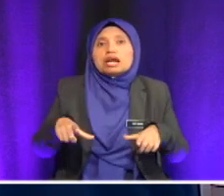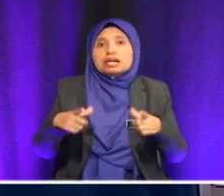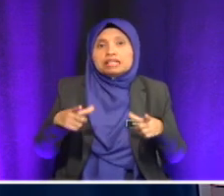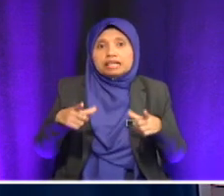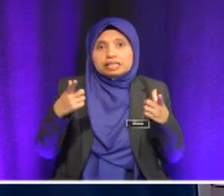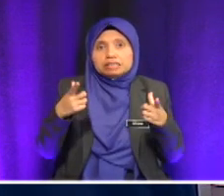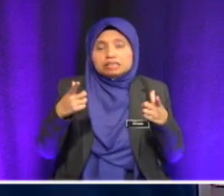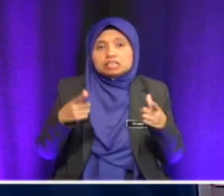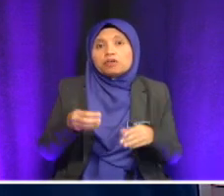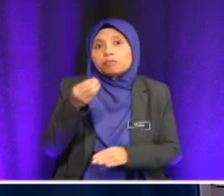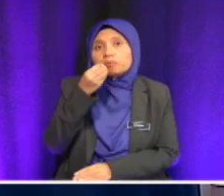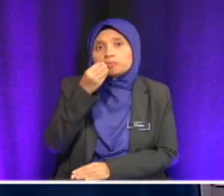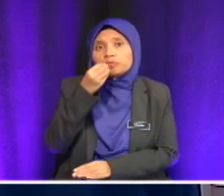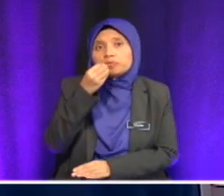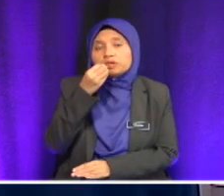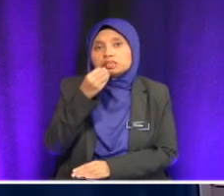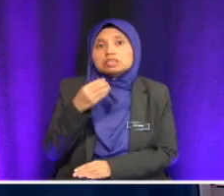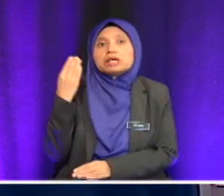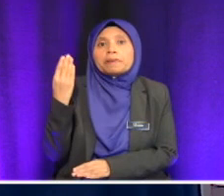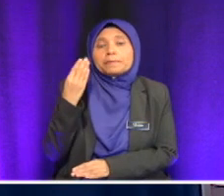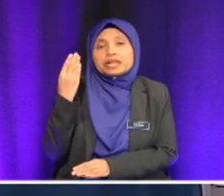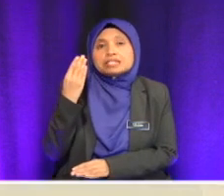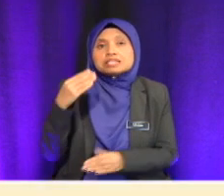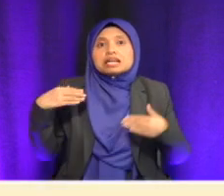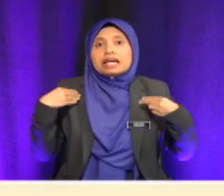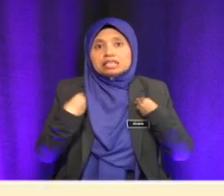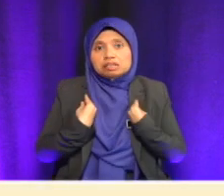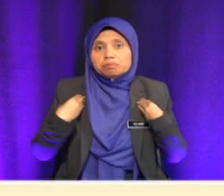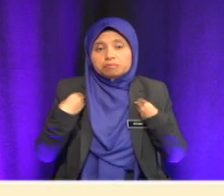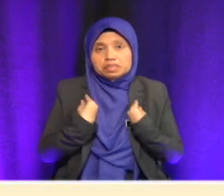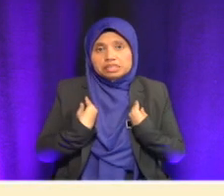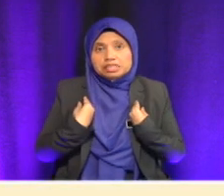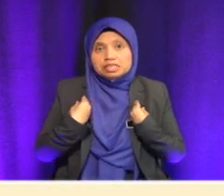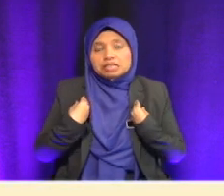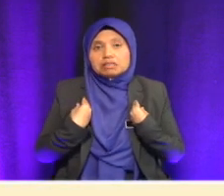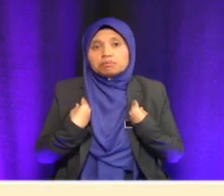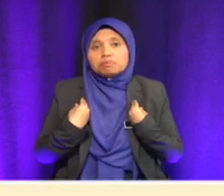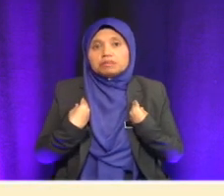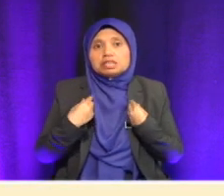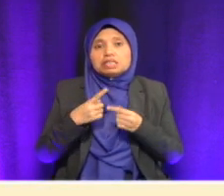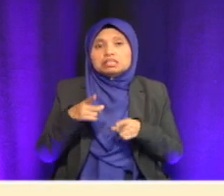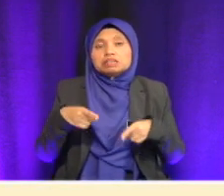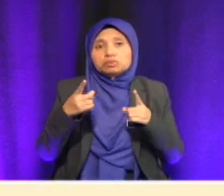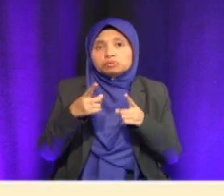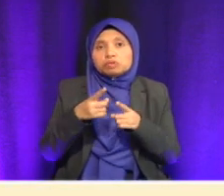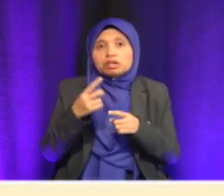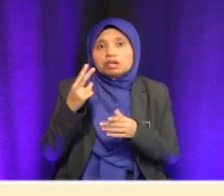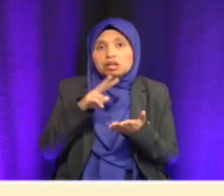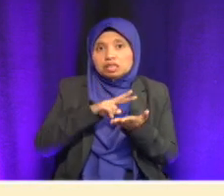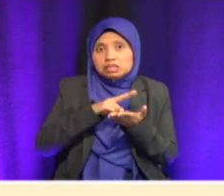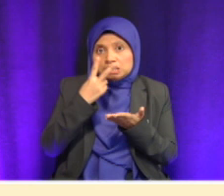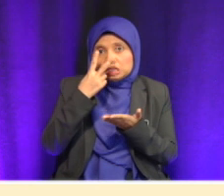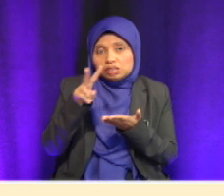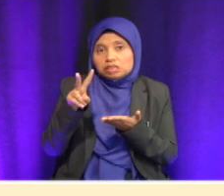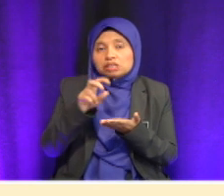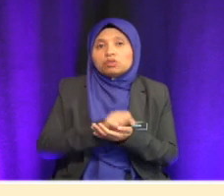hide is food. This is common among many animals, but if a crow thinks another crow from the flock is watching, it will pretend to store food in